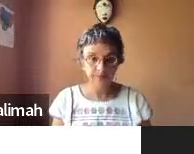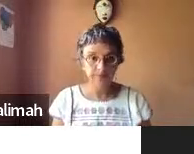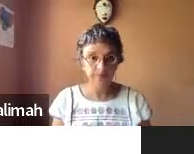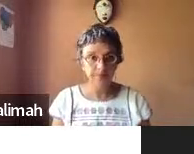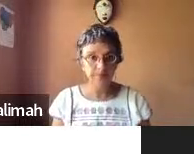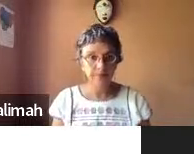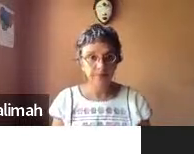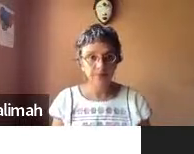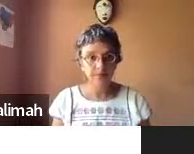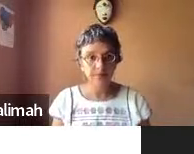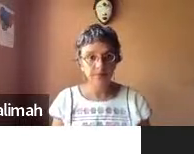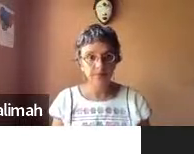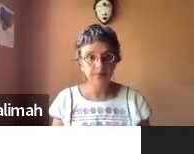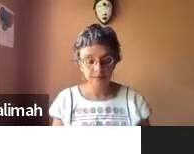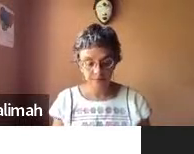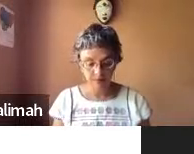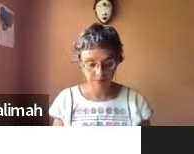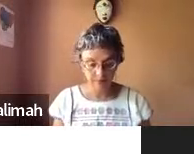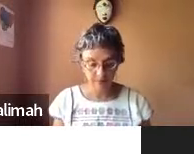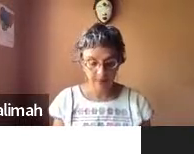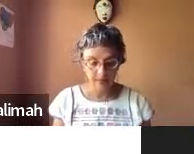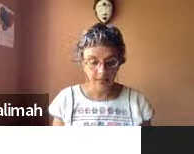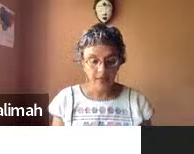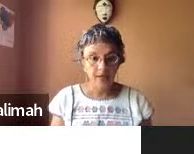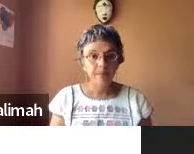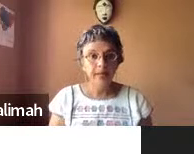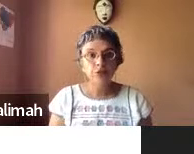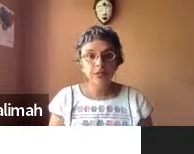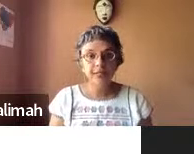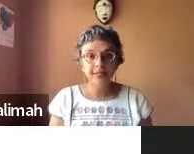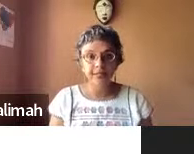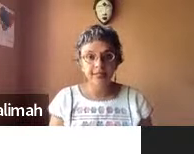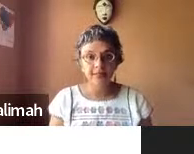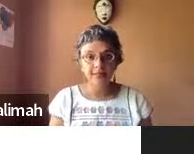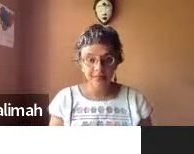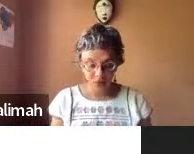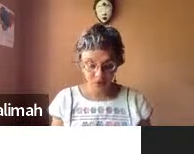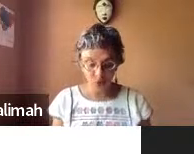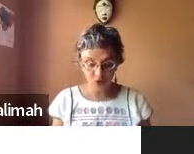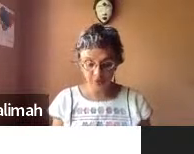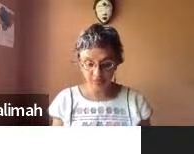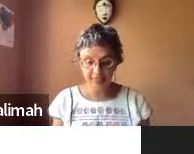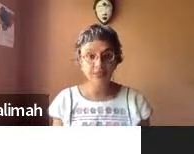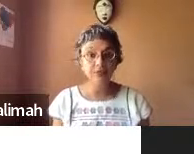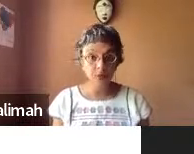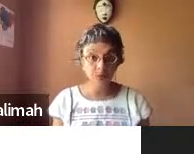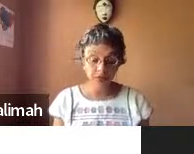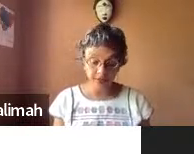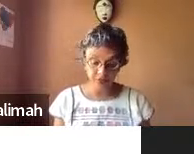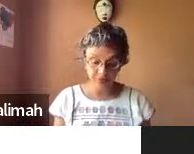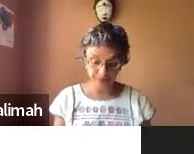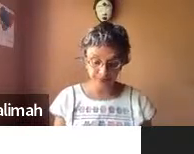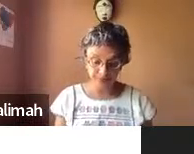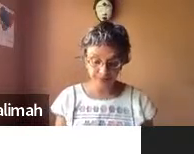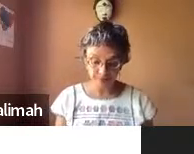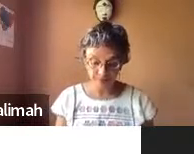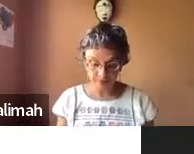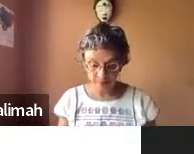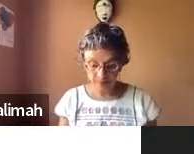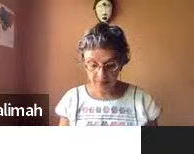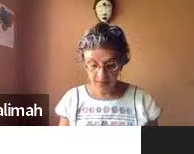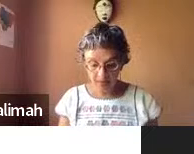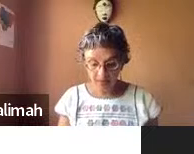Metric 6, socialized food production.